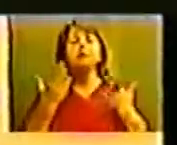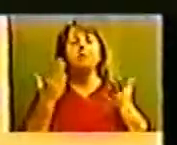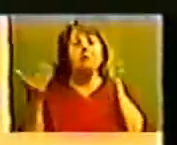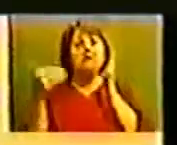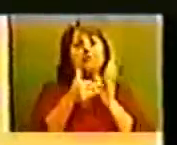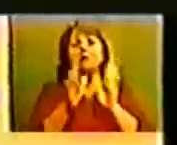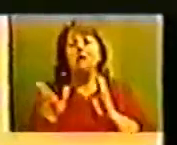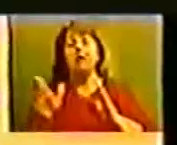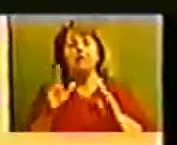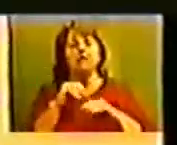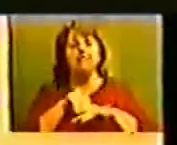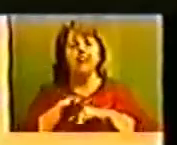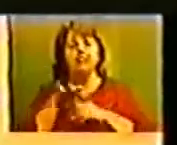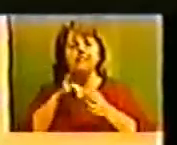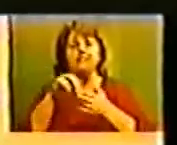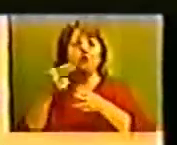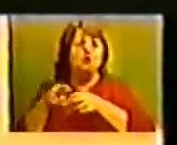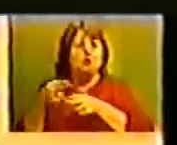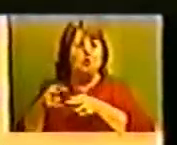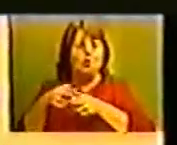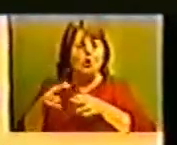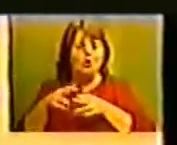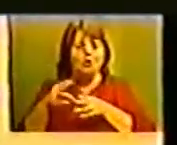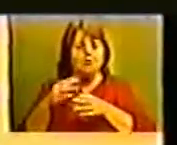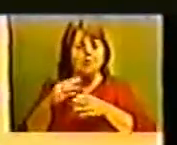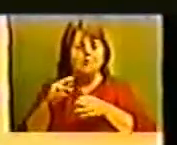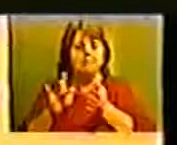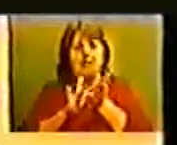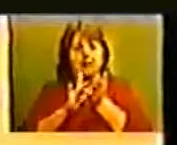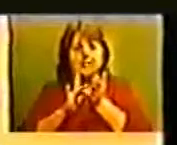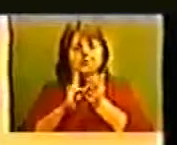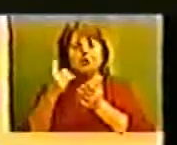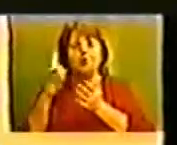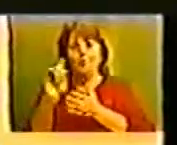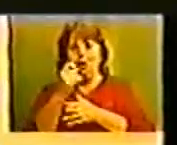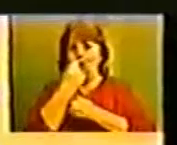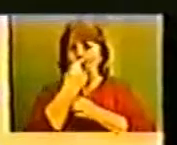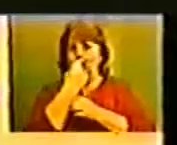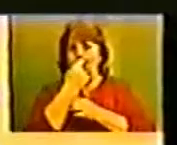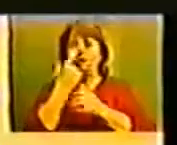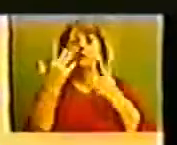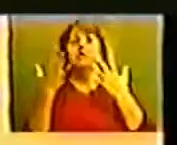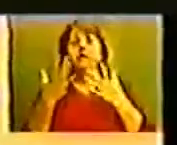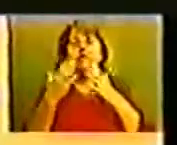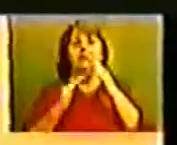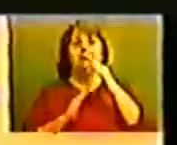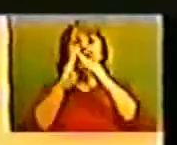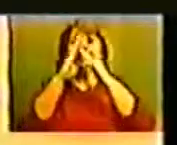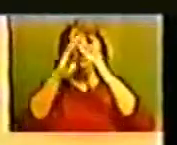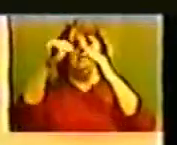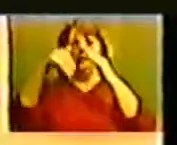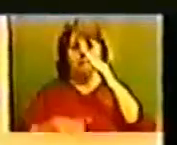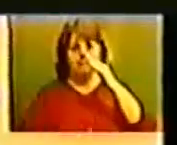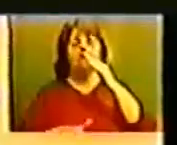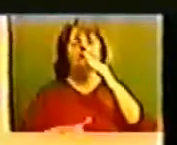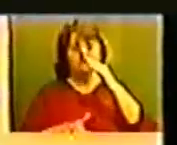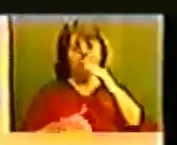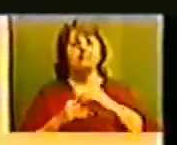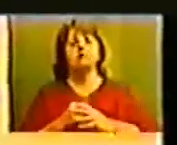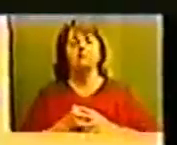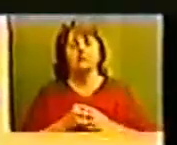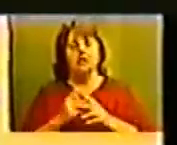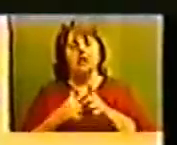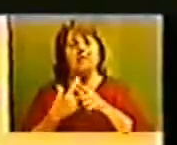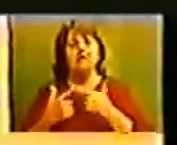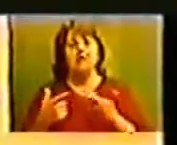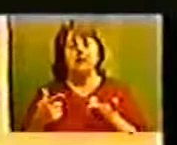rebound effect. This is for the shorter acting medication where they would take a dosage and it would peak and then start to wear off